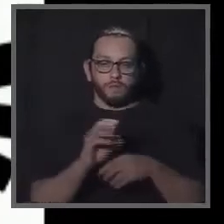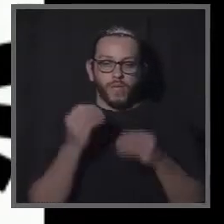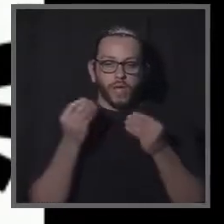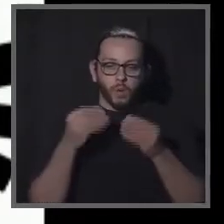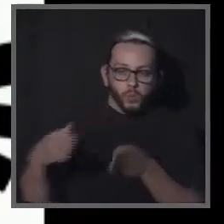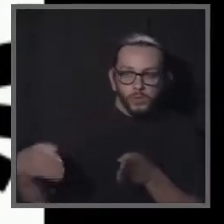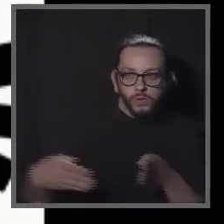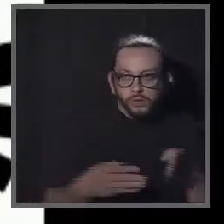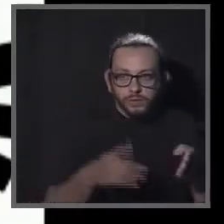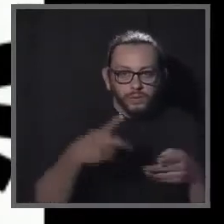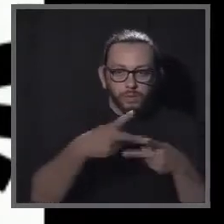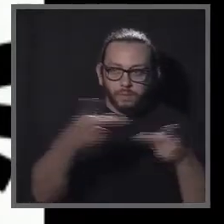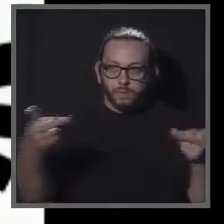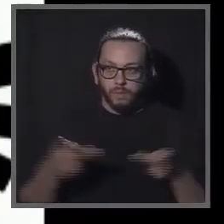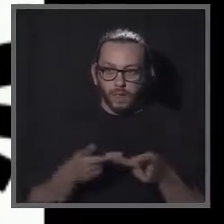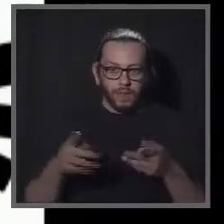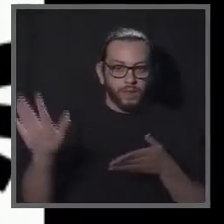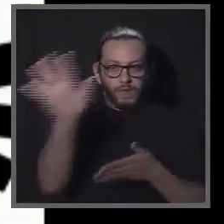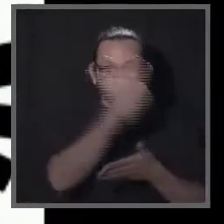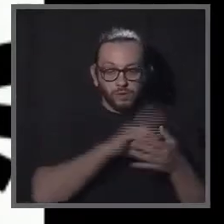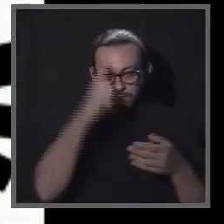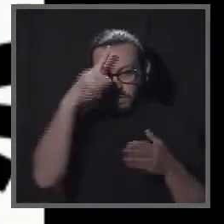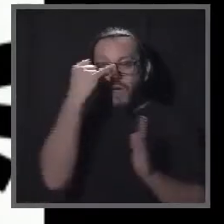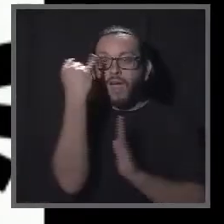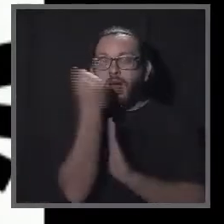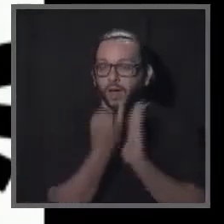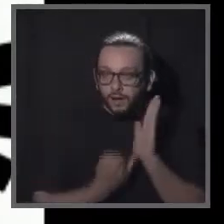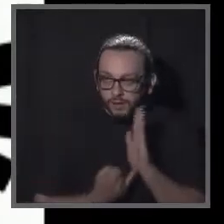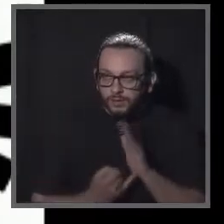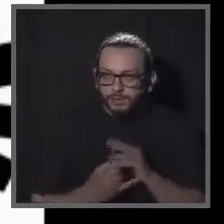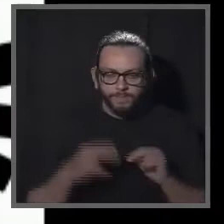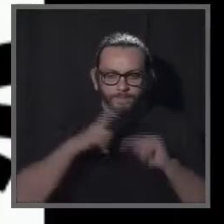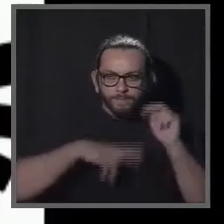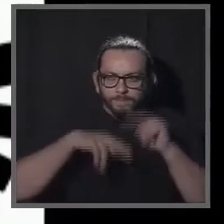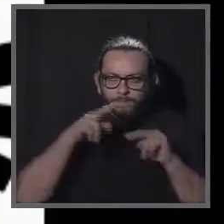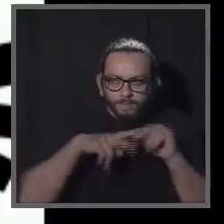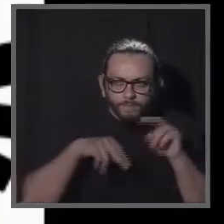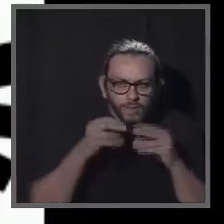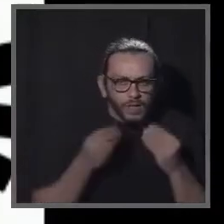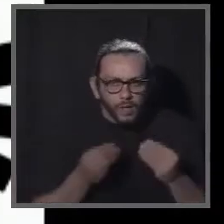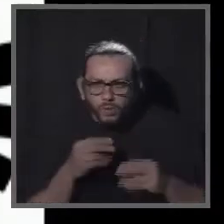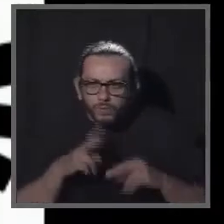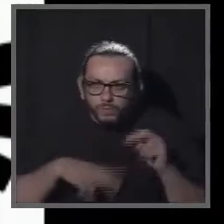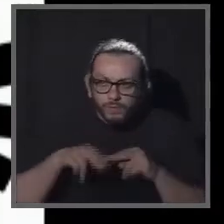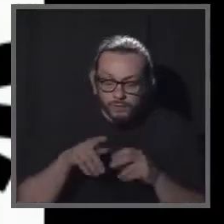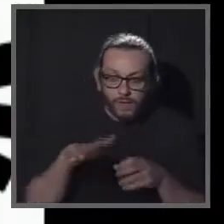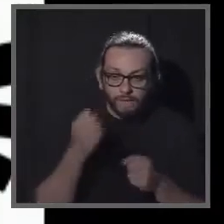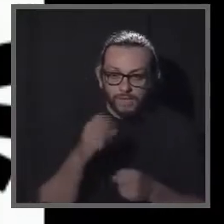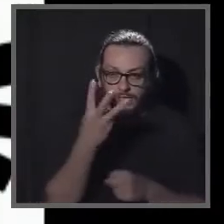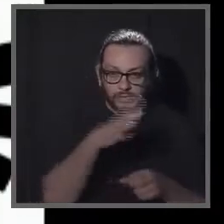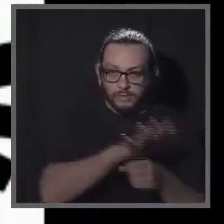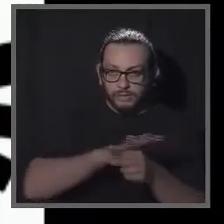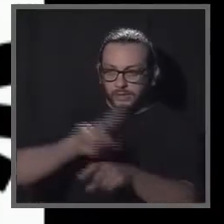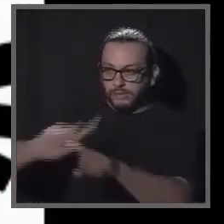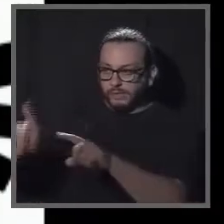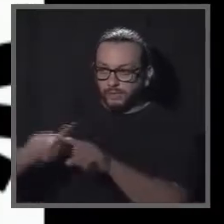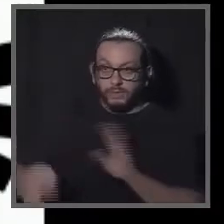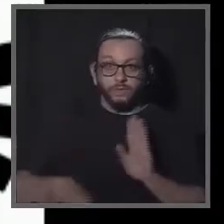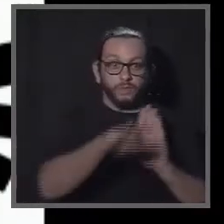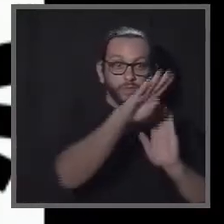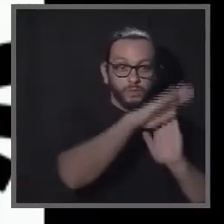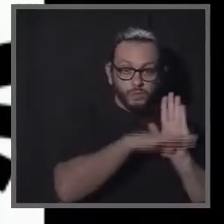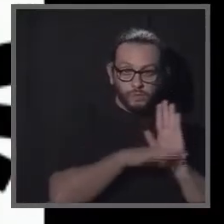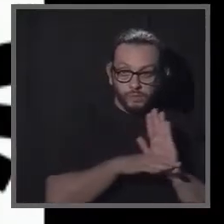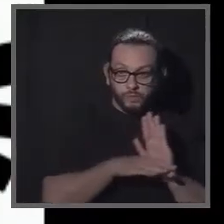for the Arts. It's built up in 3 axes with 5 programs and 27